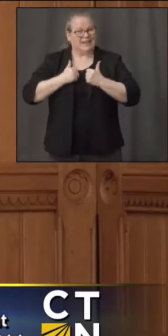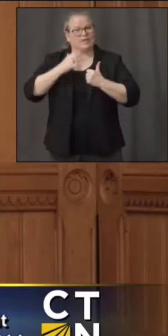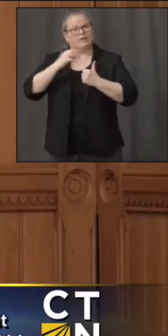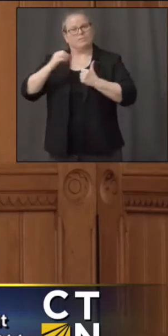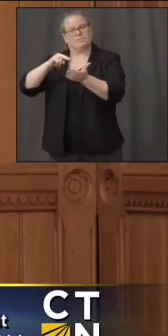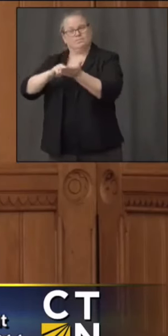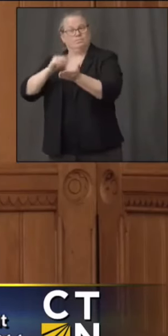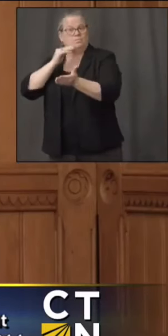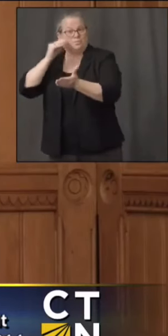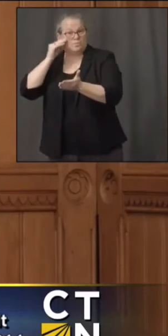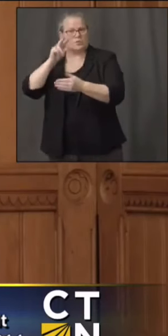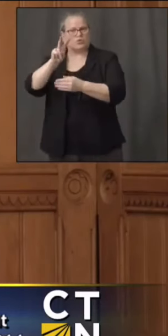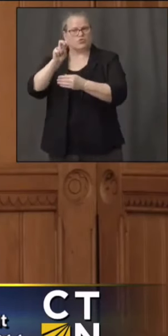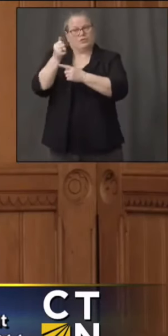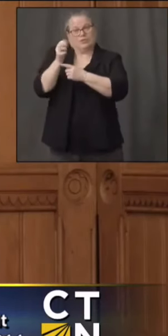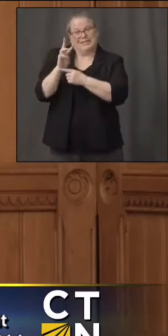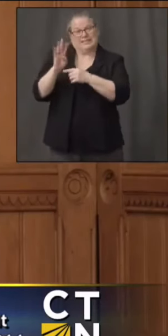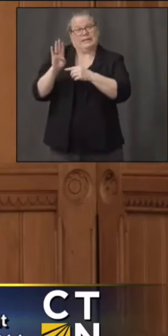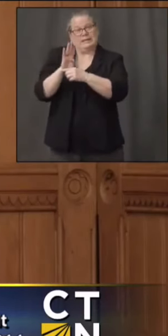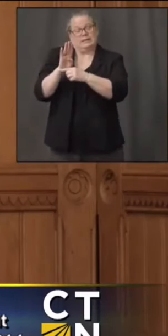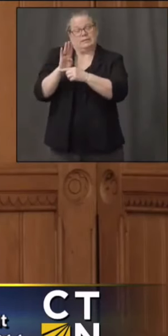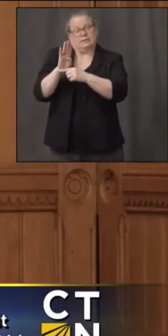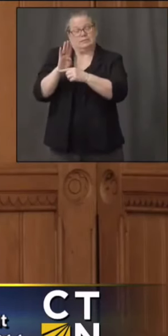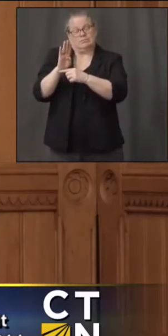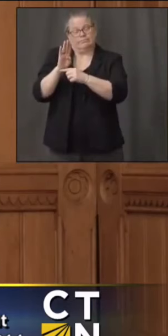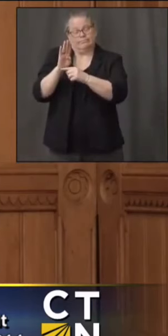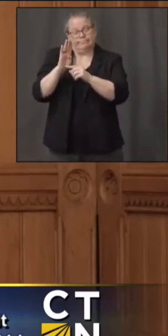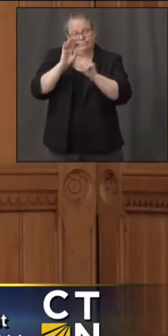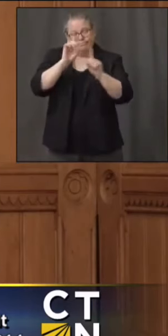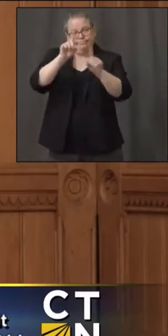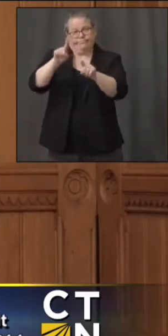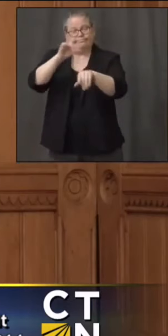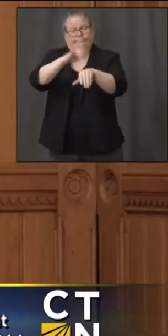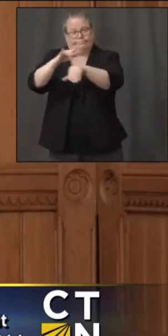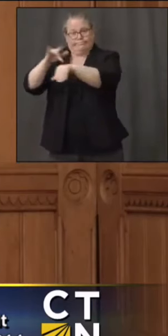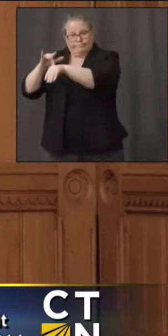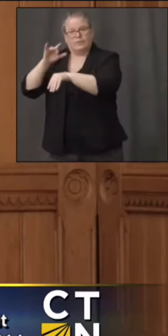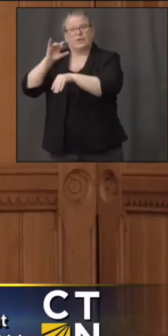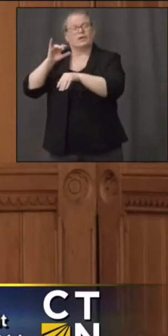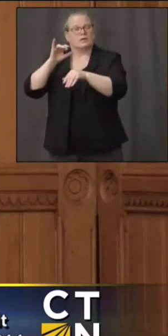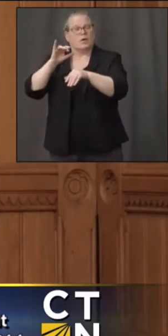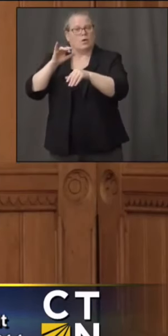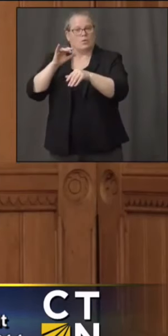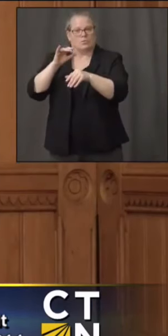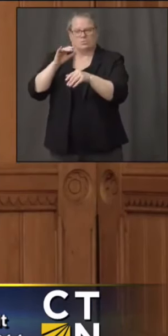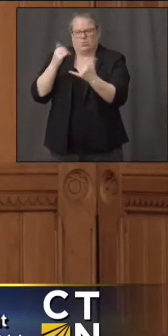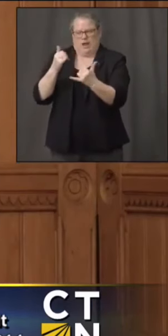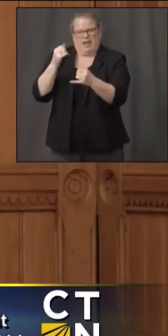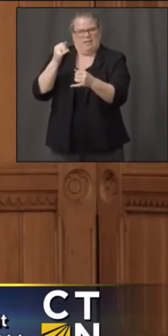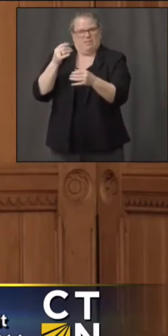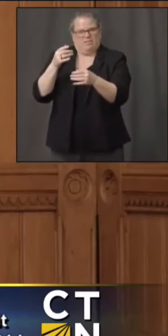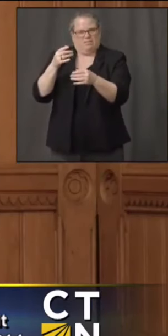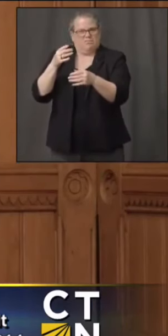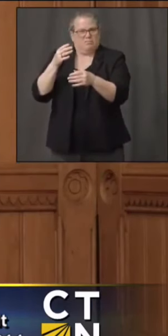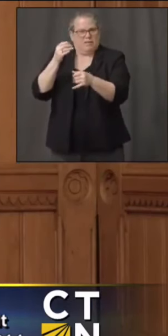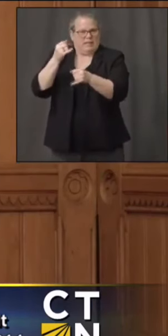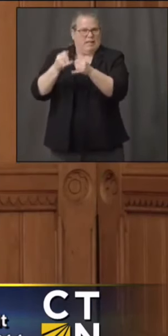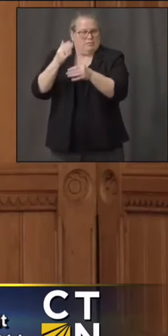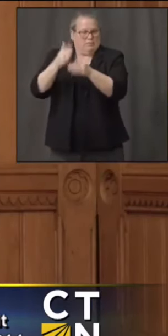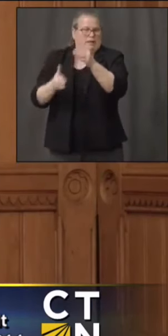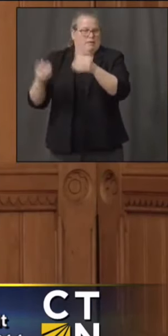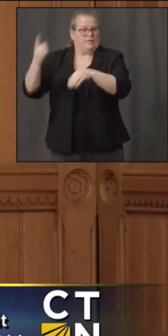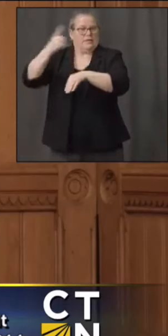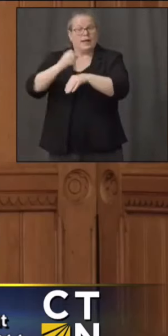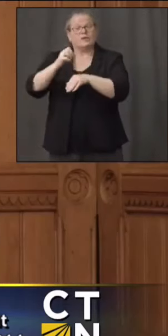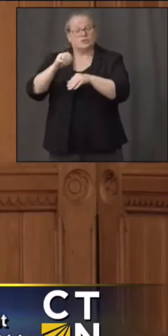visits by close of business today. So a lot of great progress getting out into the community, fanning off across the state, and helping support the teams doing such